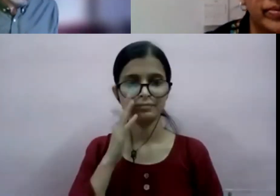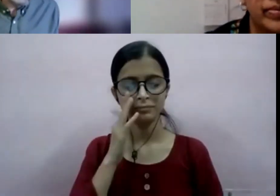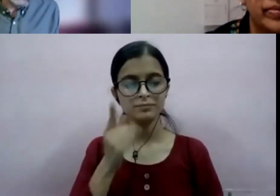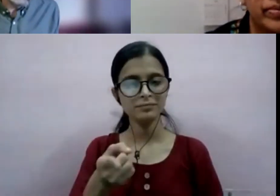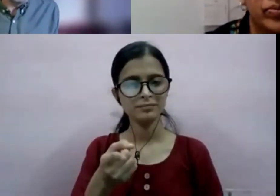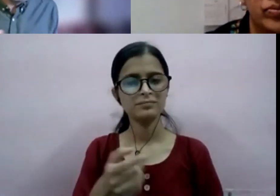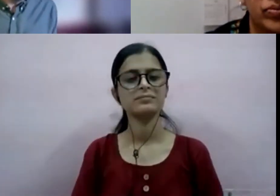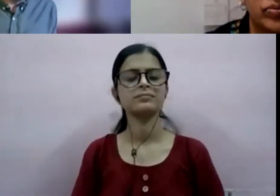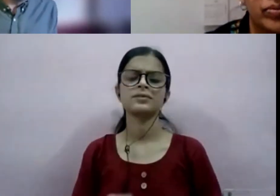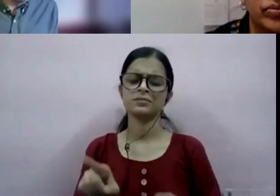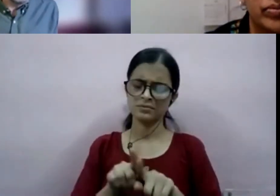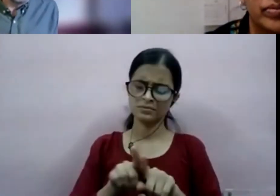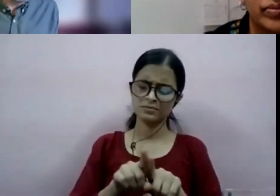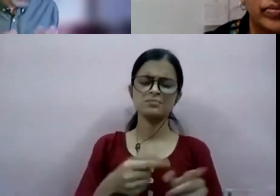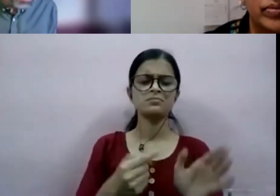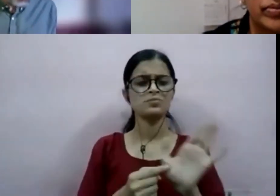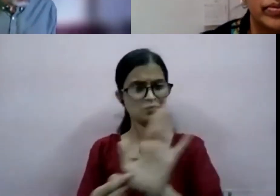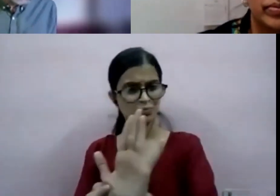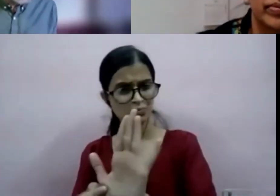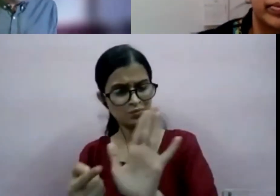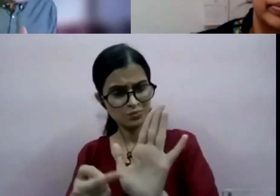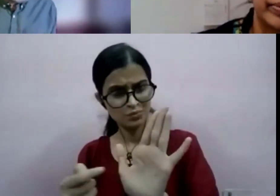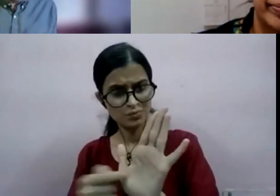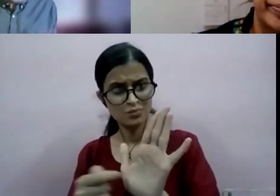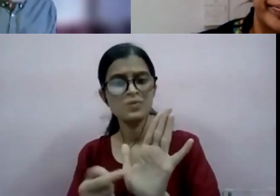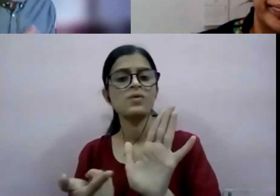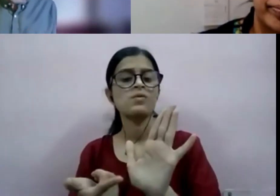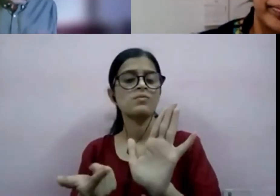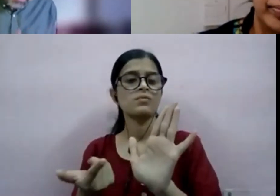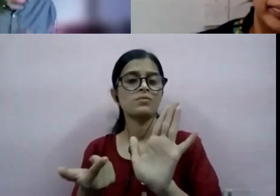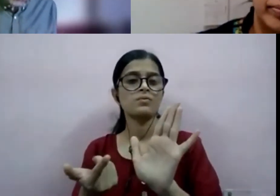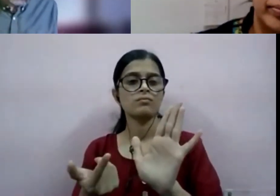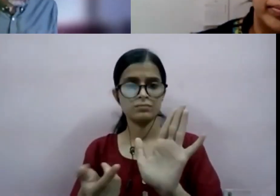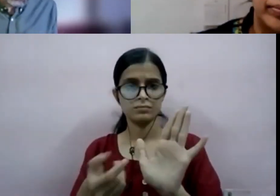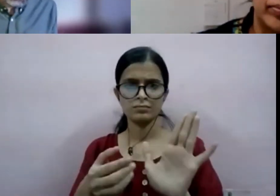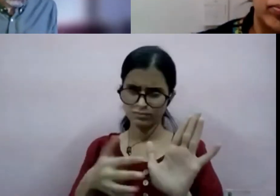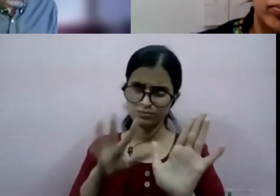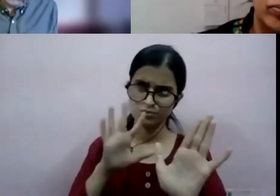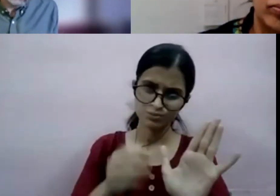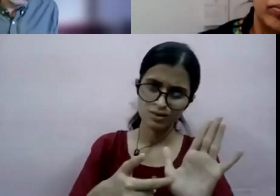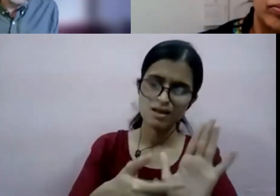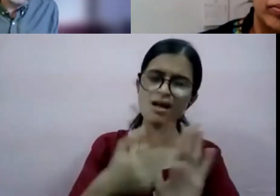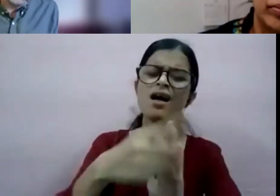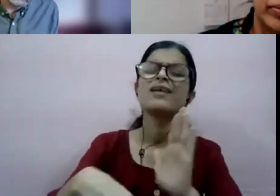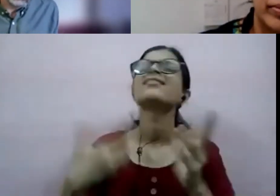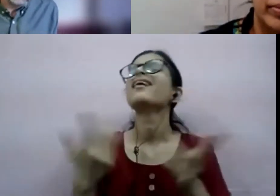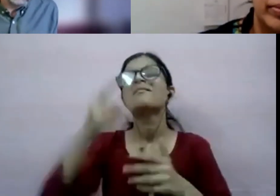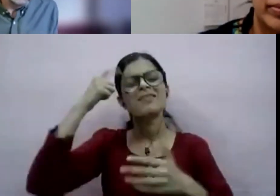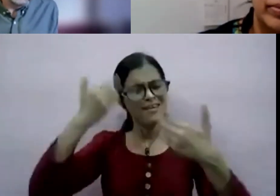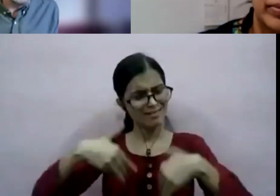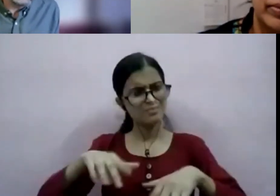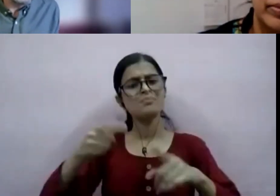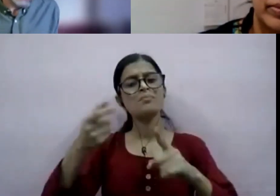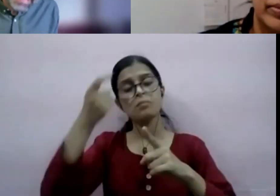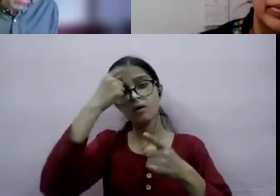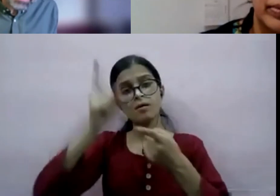cultural representation or the culture or the creation, discourse analysis around the creation of mental health problems. So I think there's a